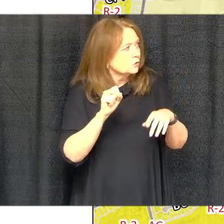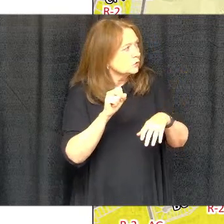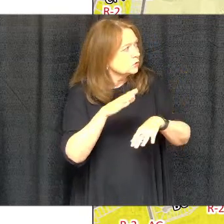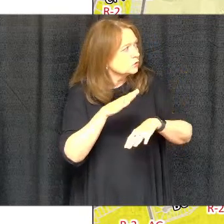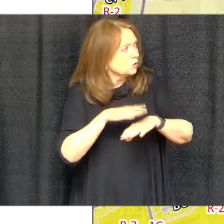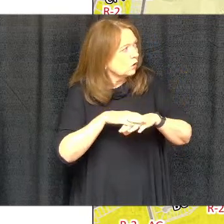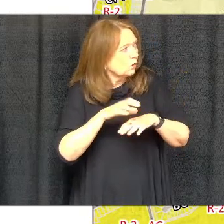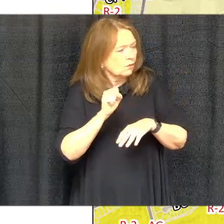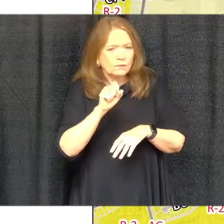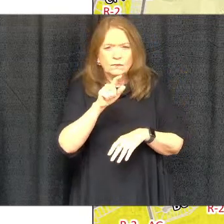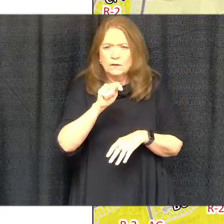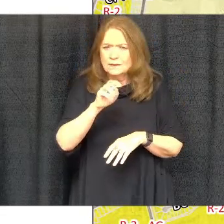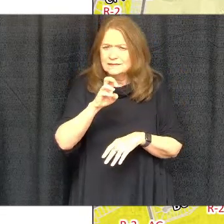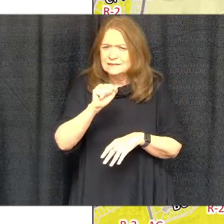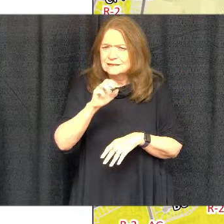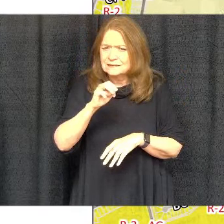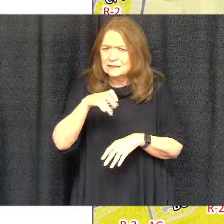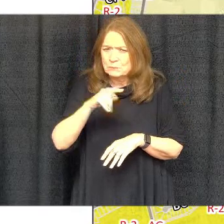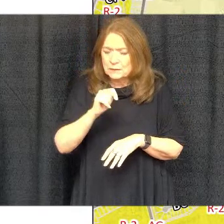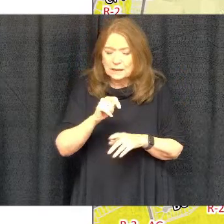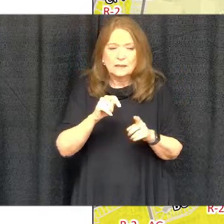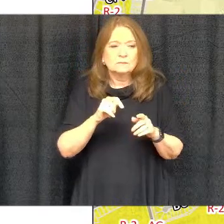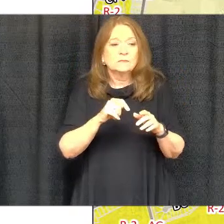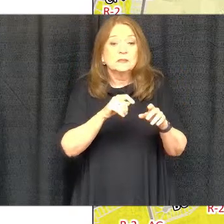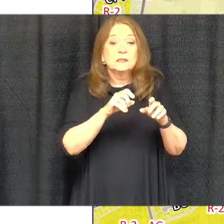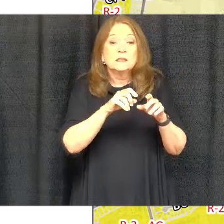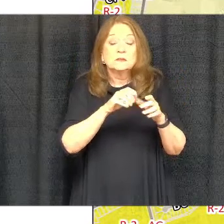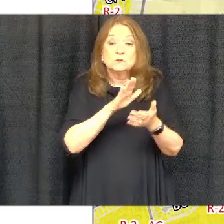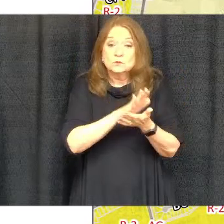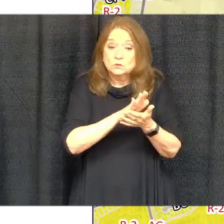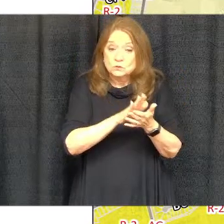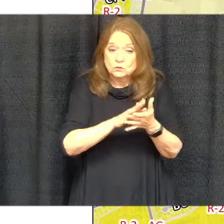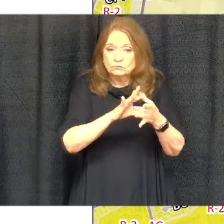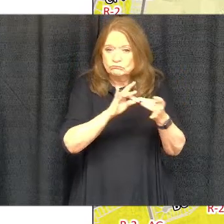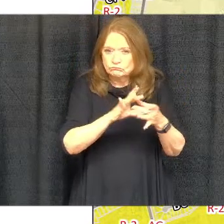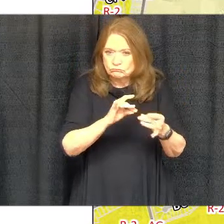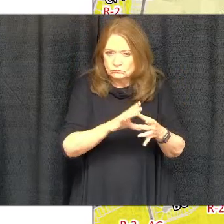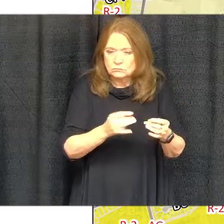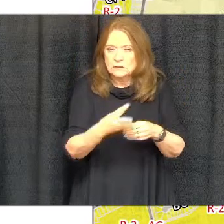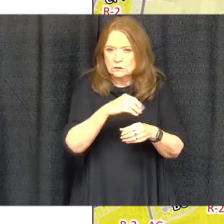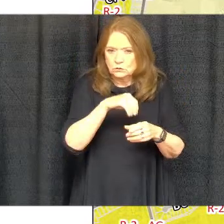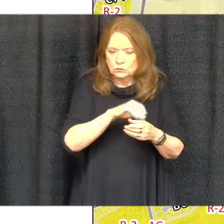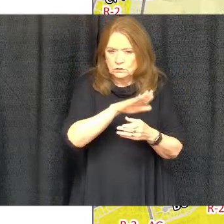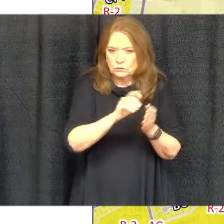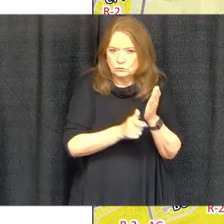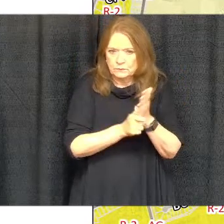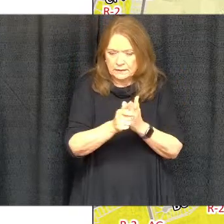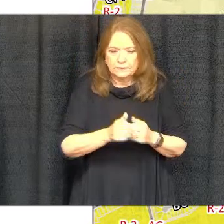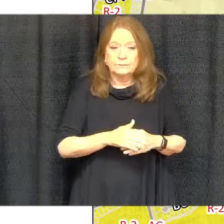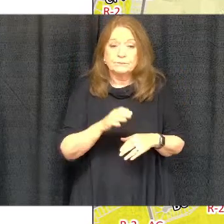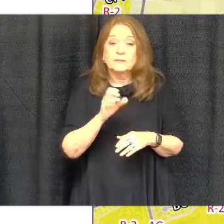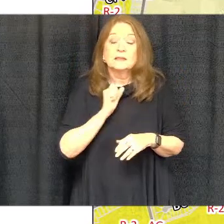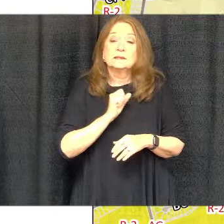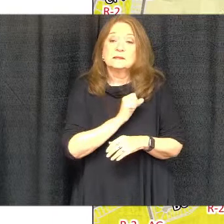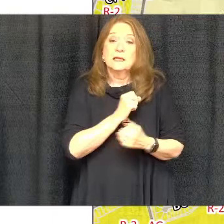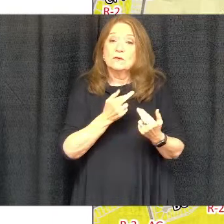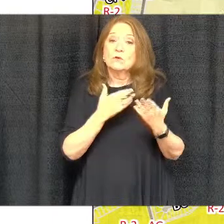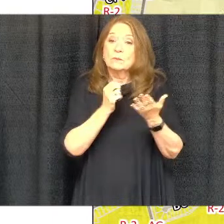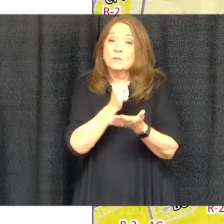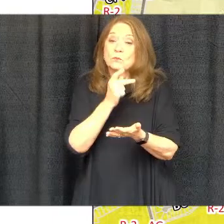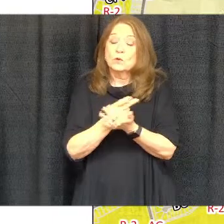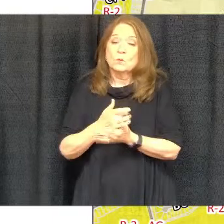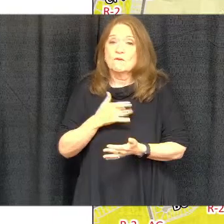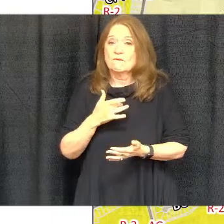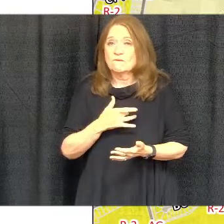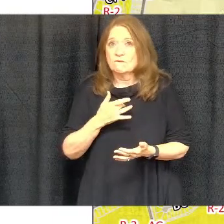accordingly. And you can see the school system comments about the northeast complex. Staff does recommend approval. We feel that